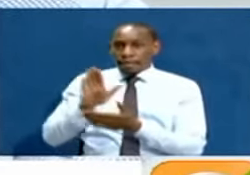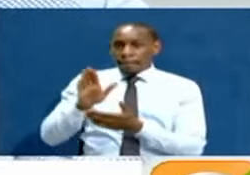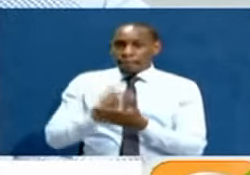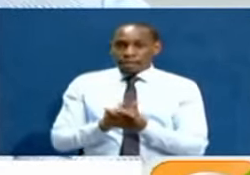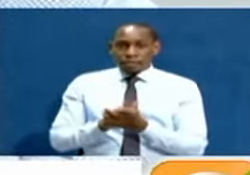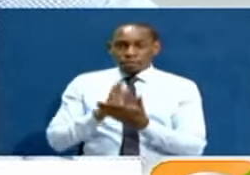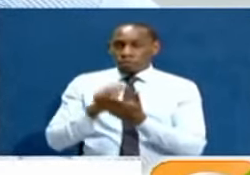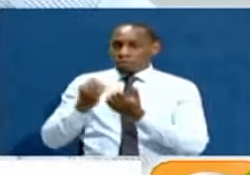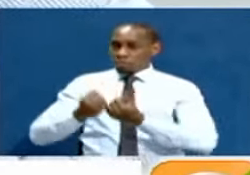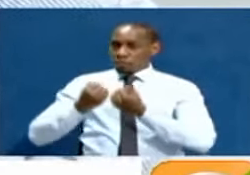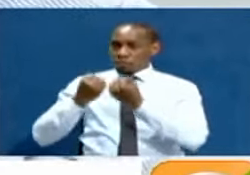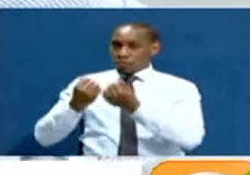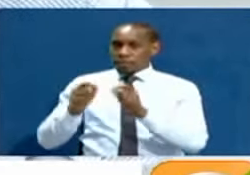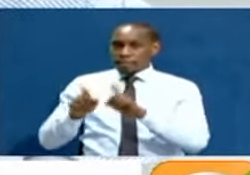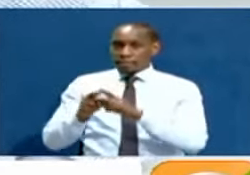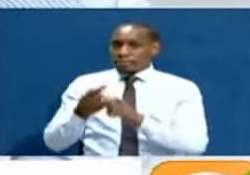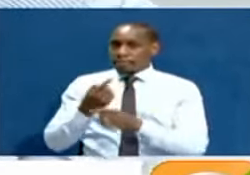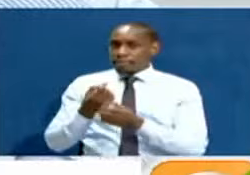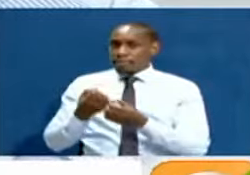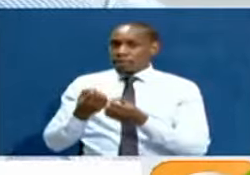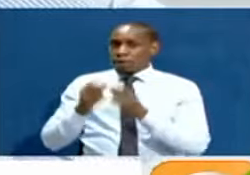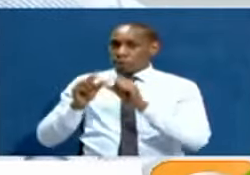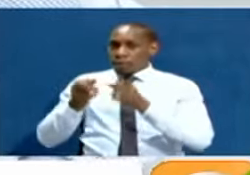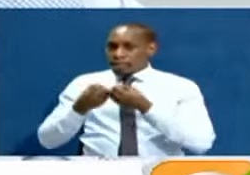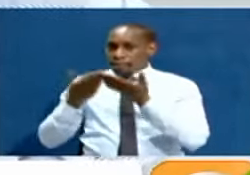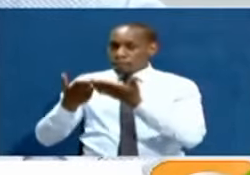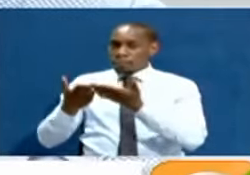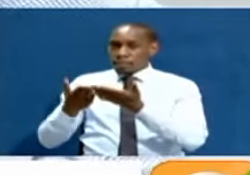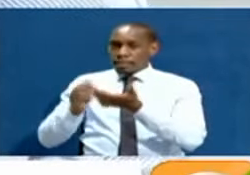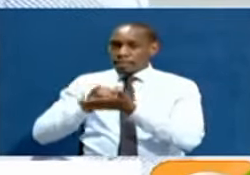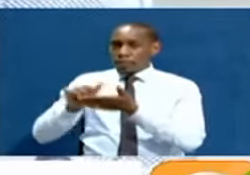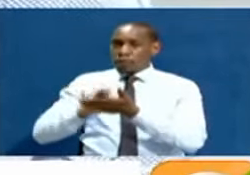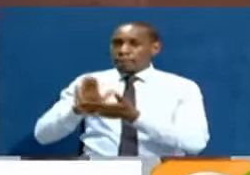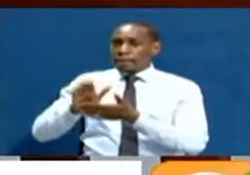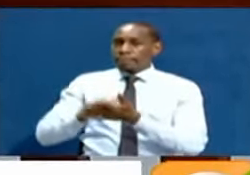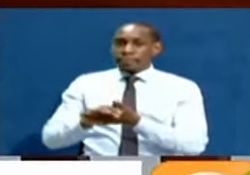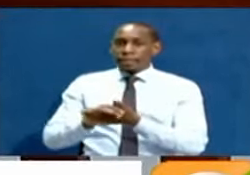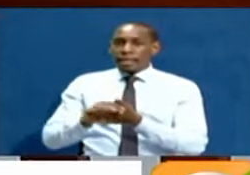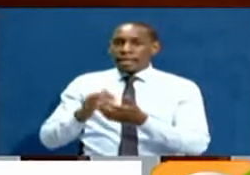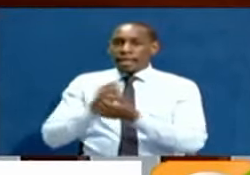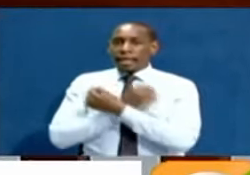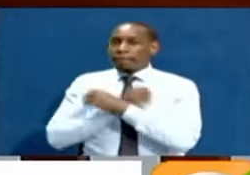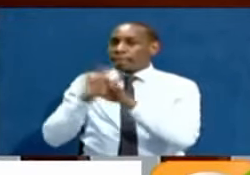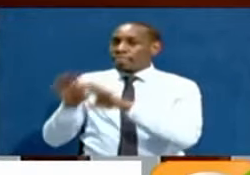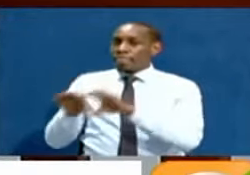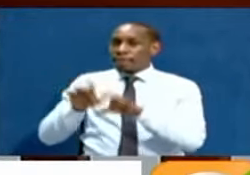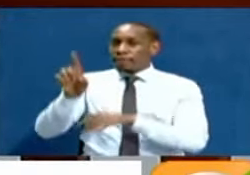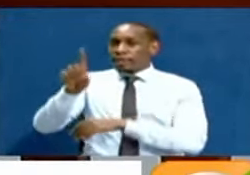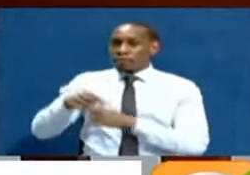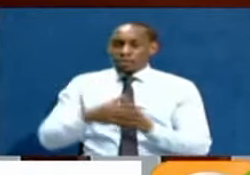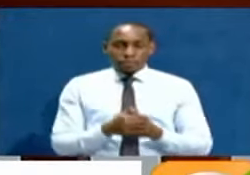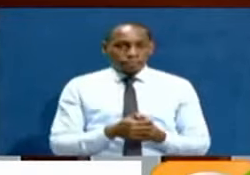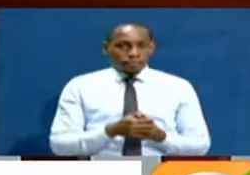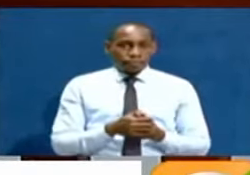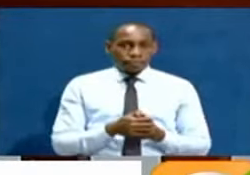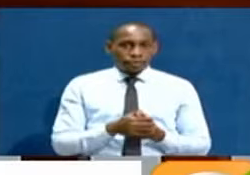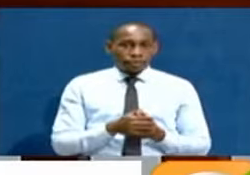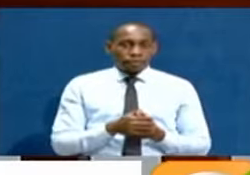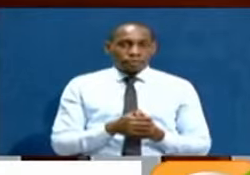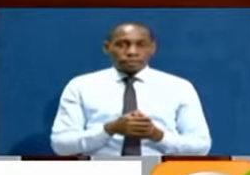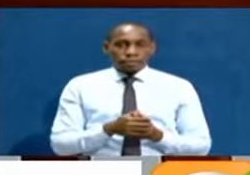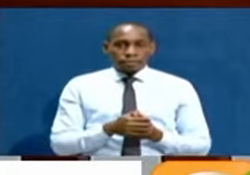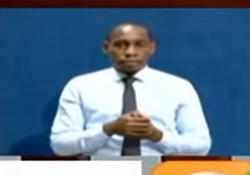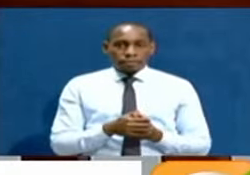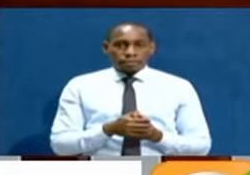schizophrenic, and I told you that in Central Park, or you just love punishment. What is it? Look, it's everybody asks